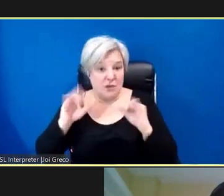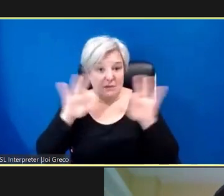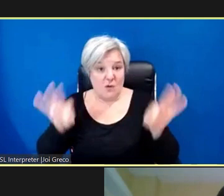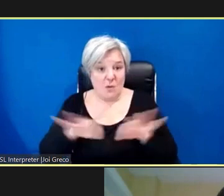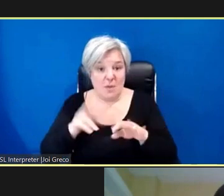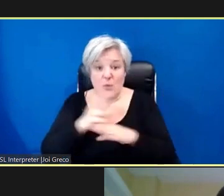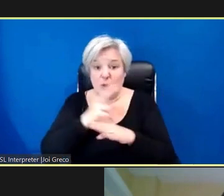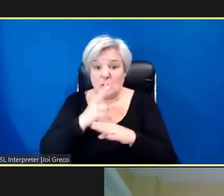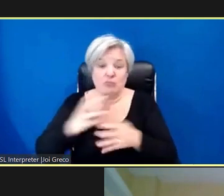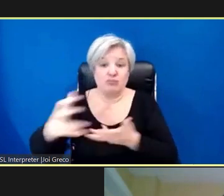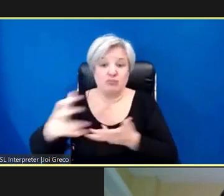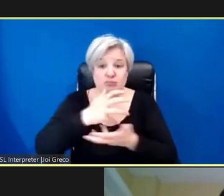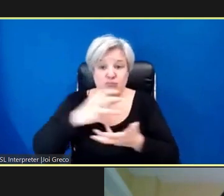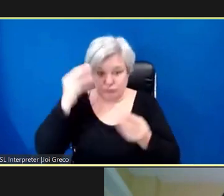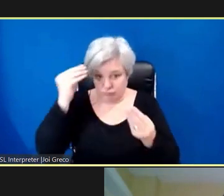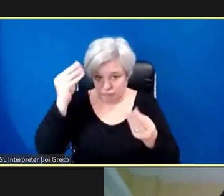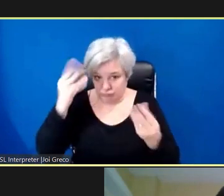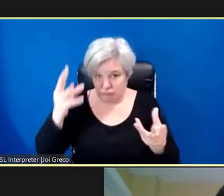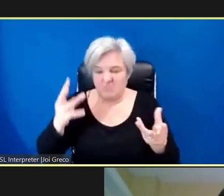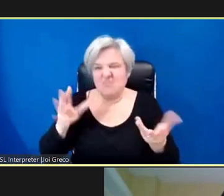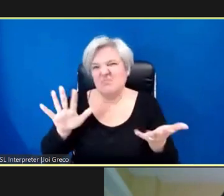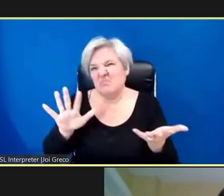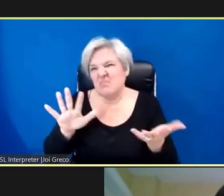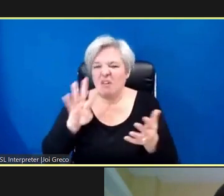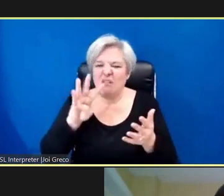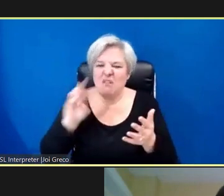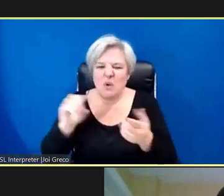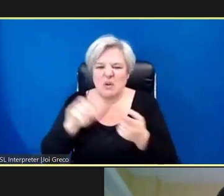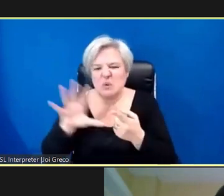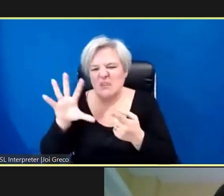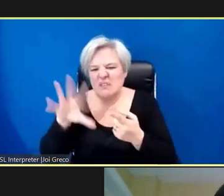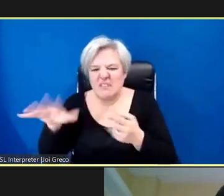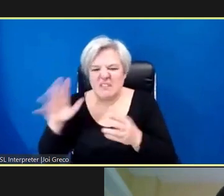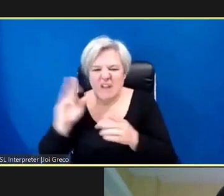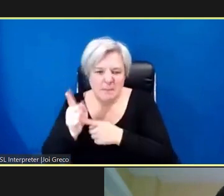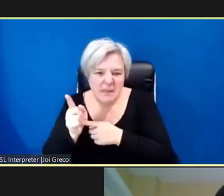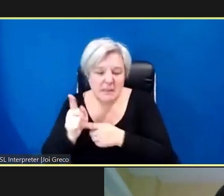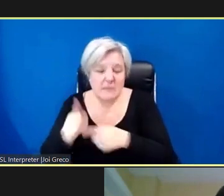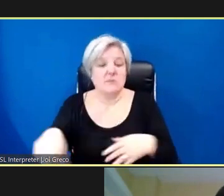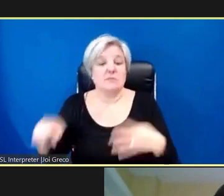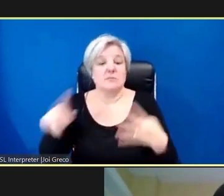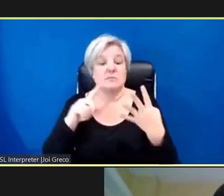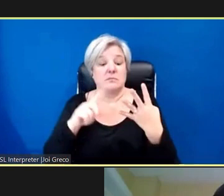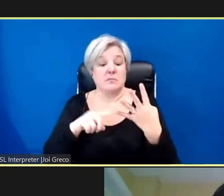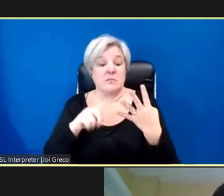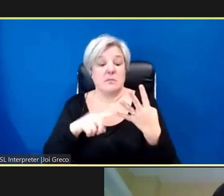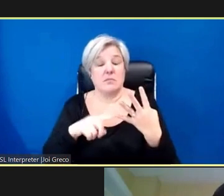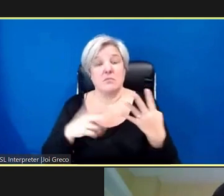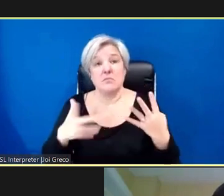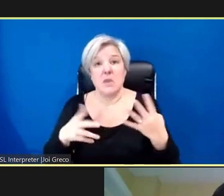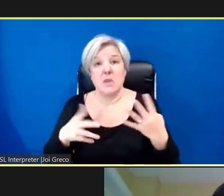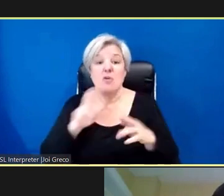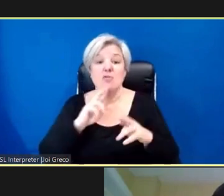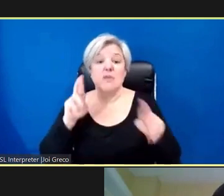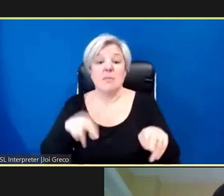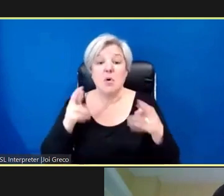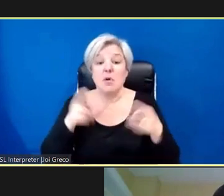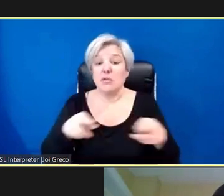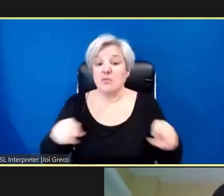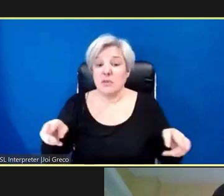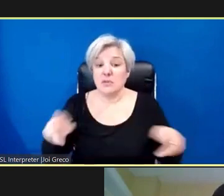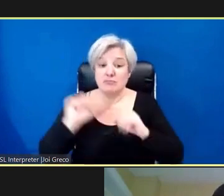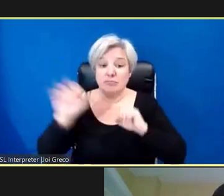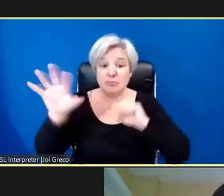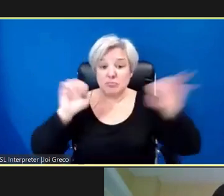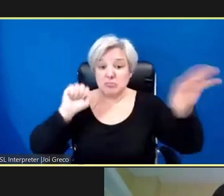used to collect information, which takes 40 to 55 minutes. Number 4, report resources sent